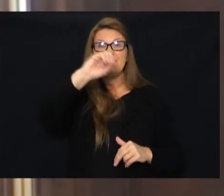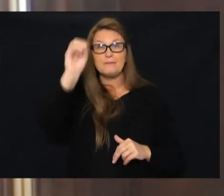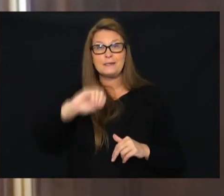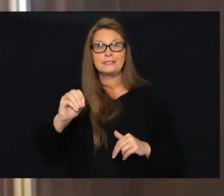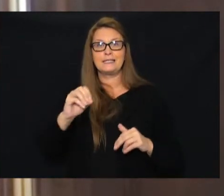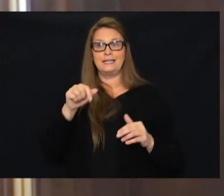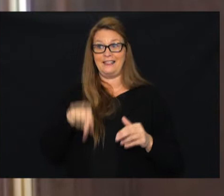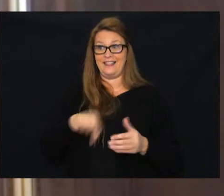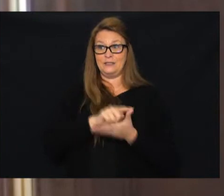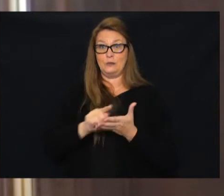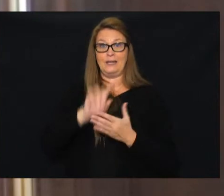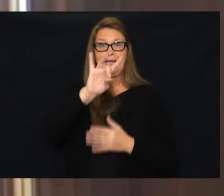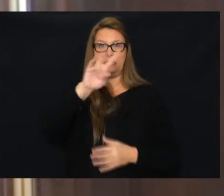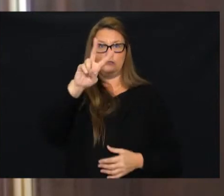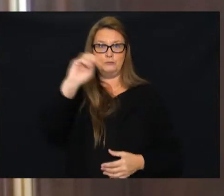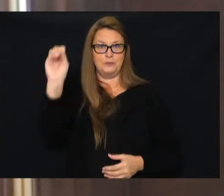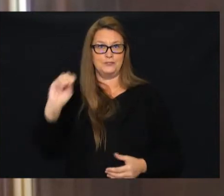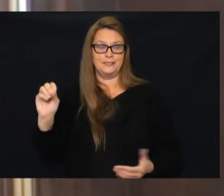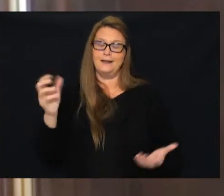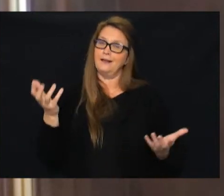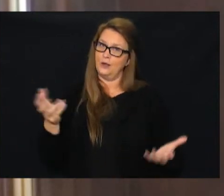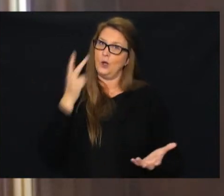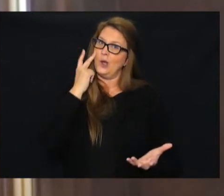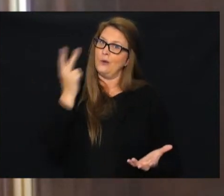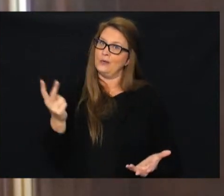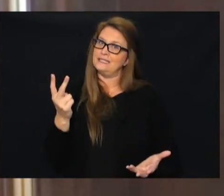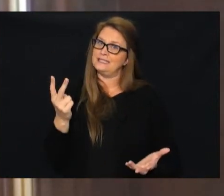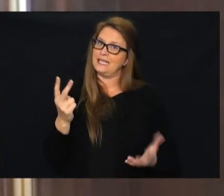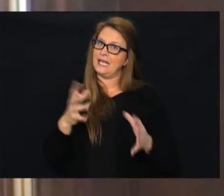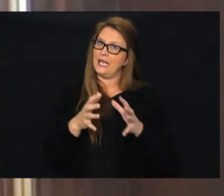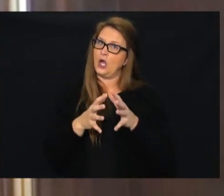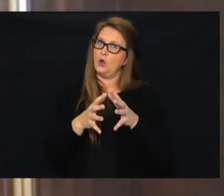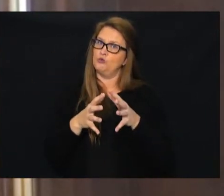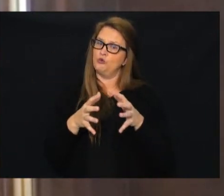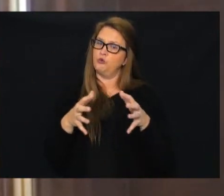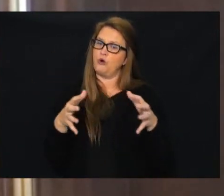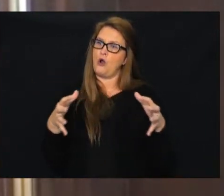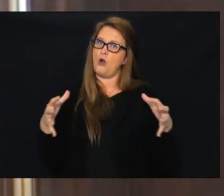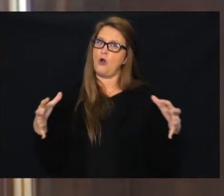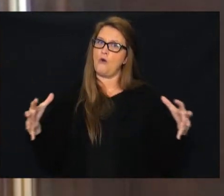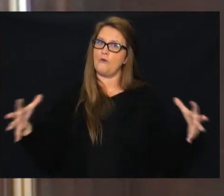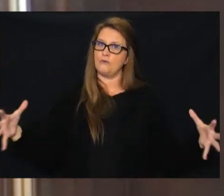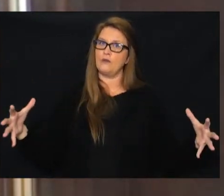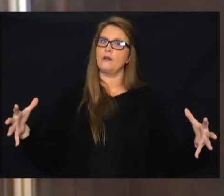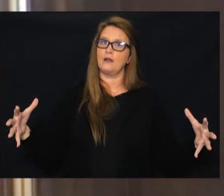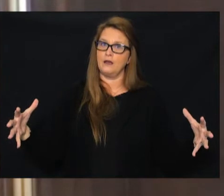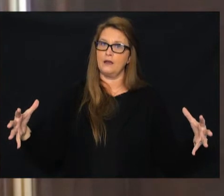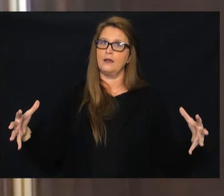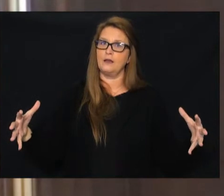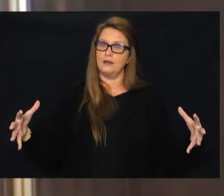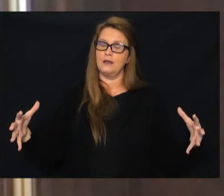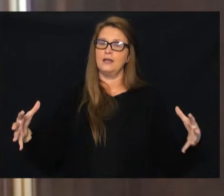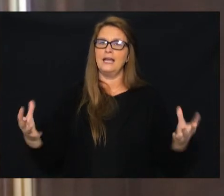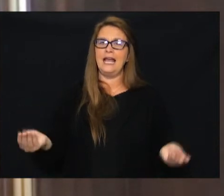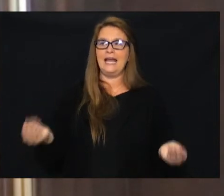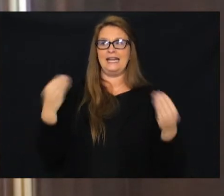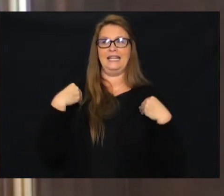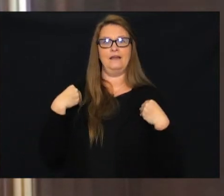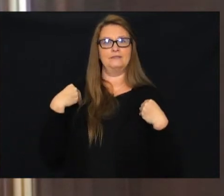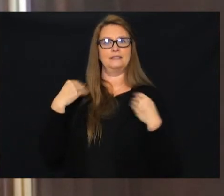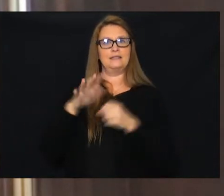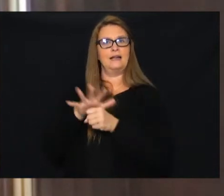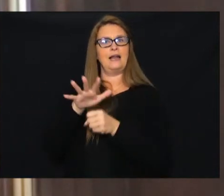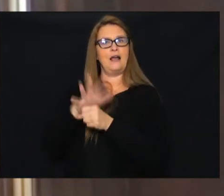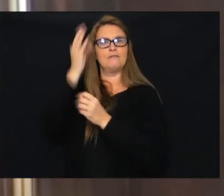we're at 82%. So we can see that growth, the longitudinal view. And I think it gives us that